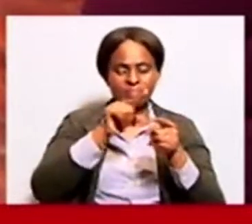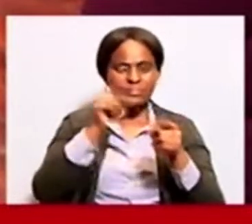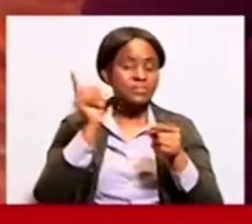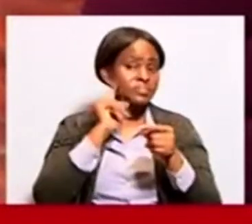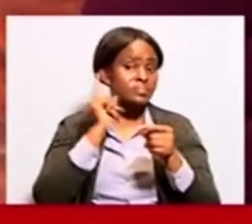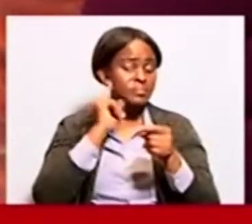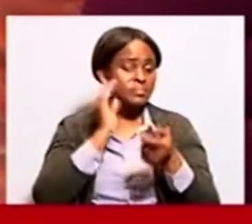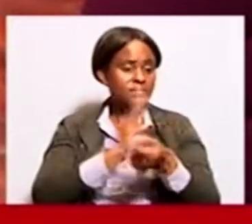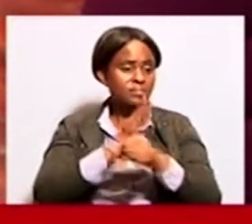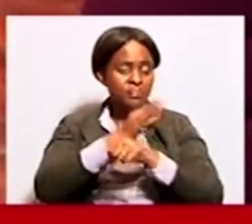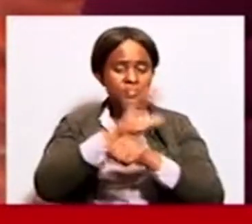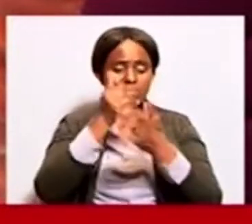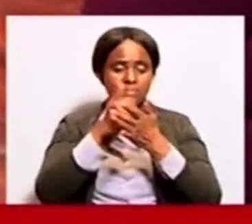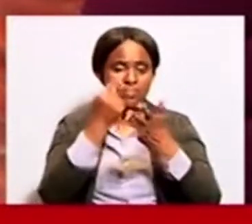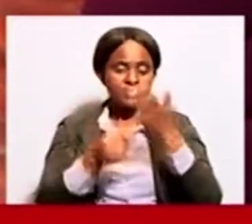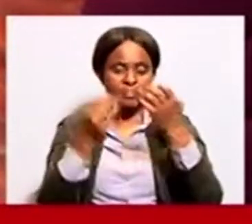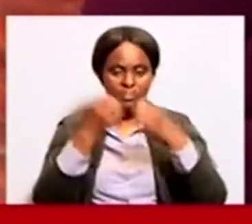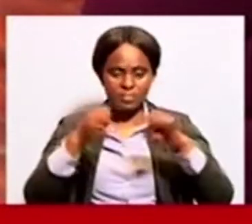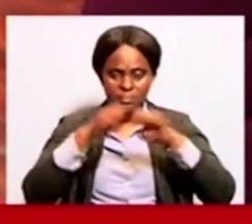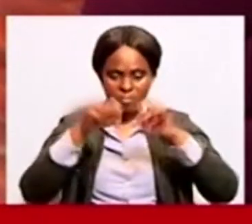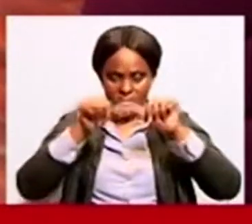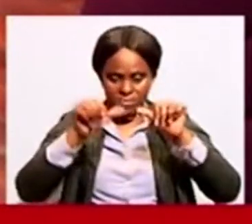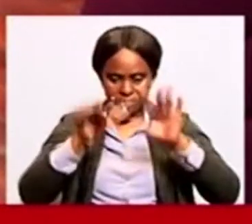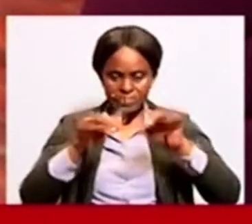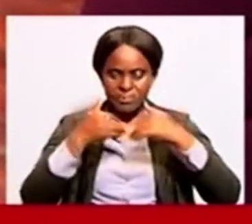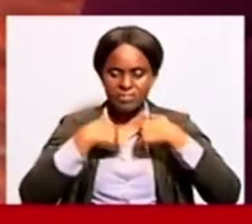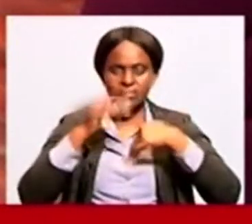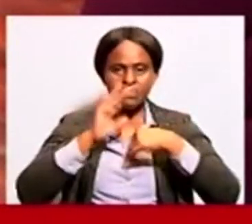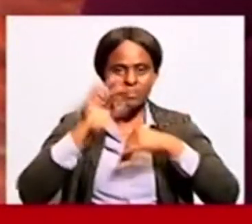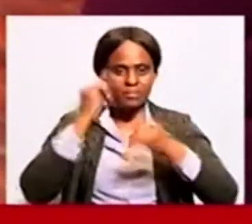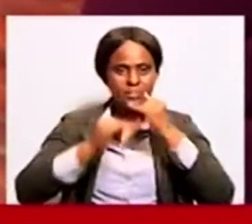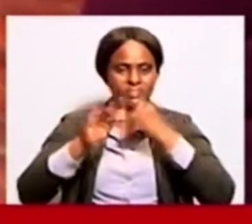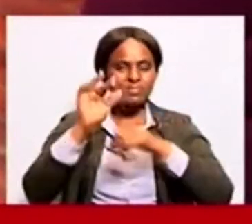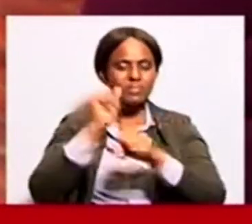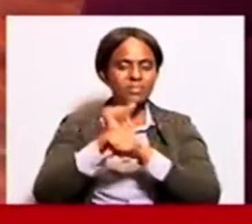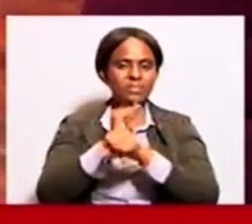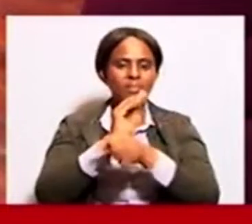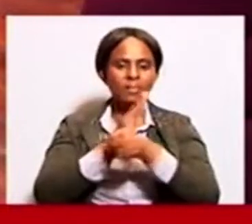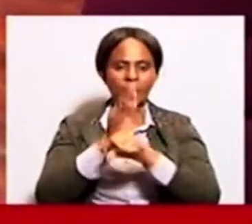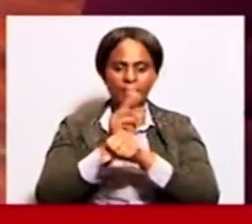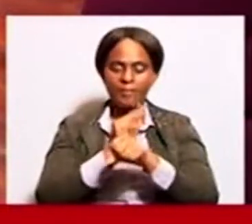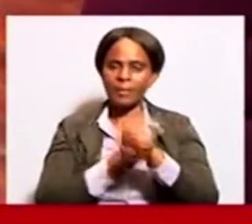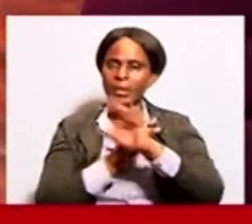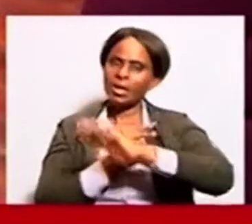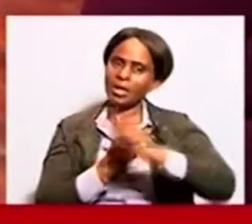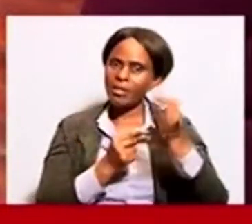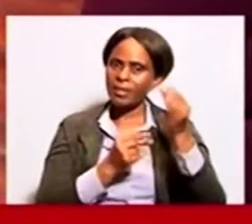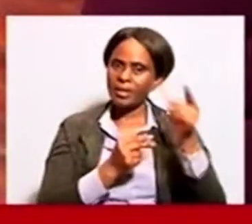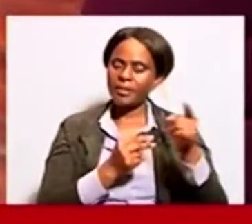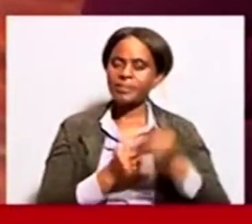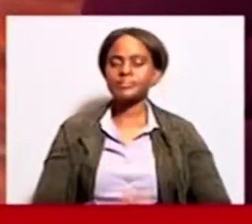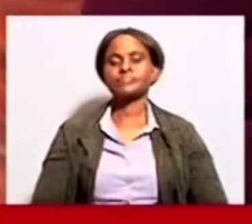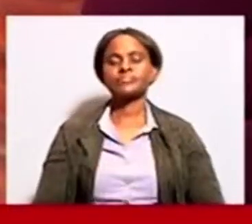this after even the auditors had done their work when we went back.